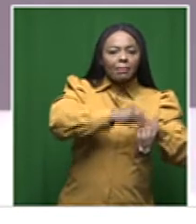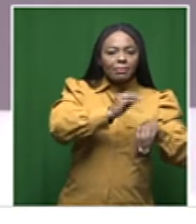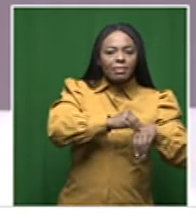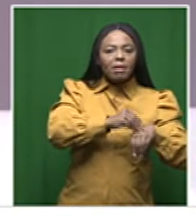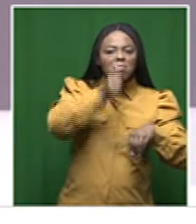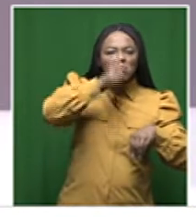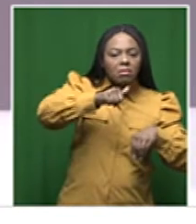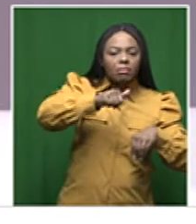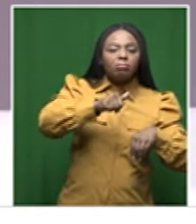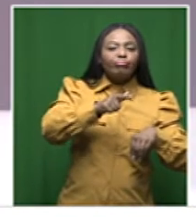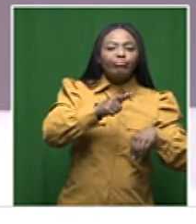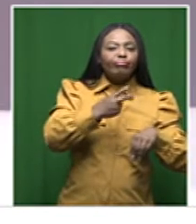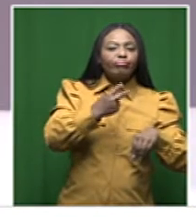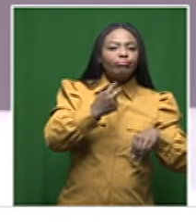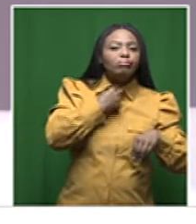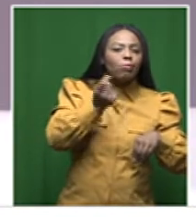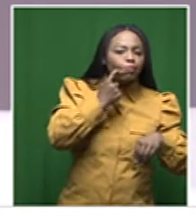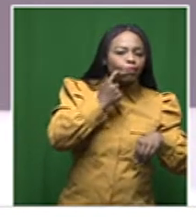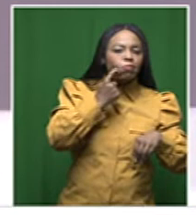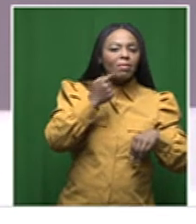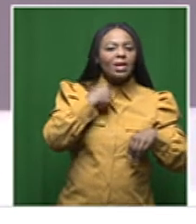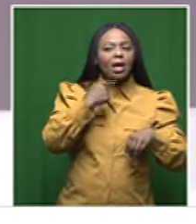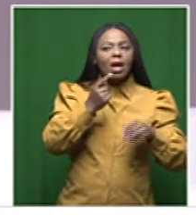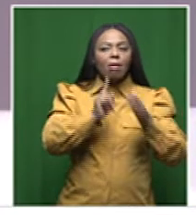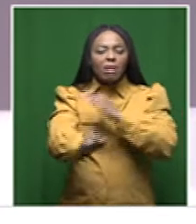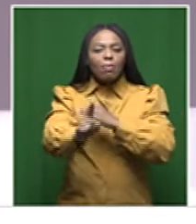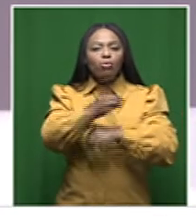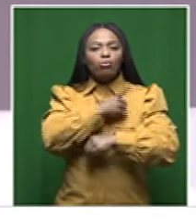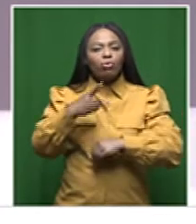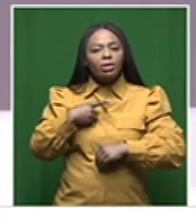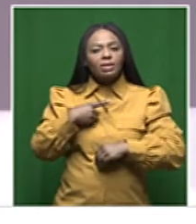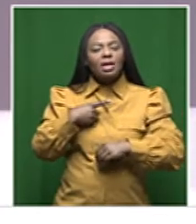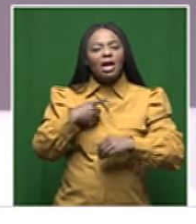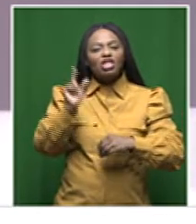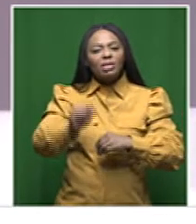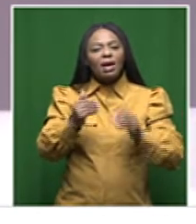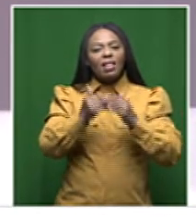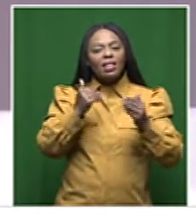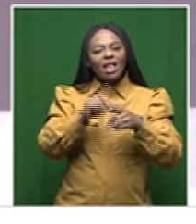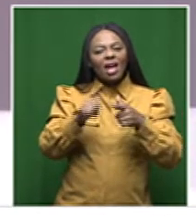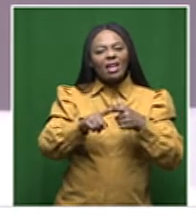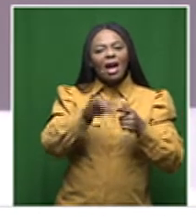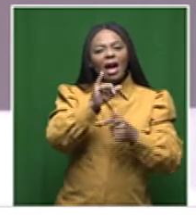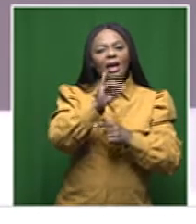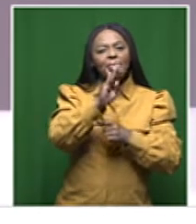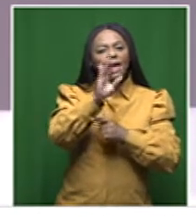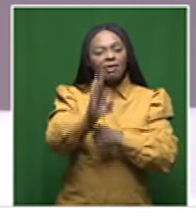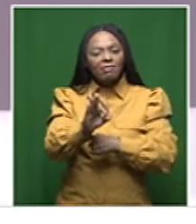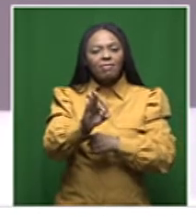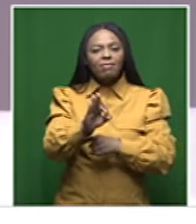is slightly cheaper than IVF. And we had 2 tries, which were